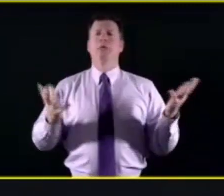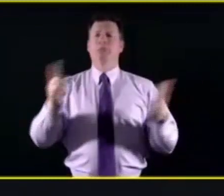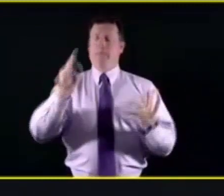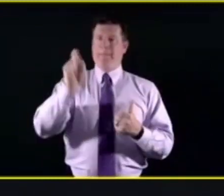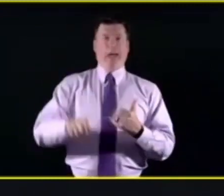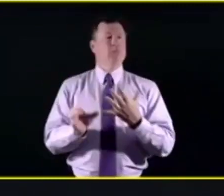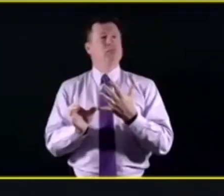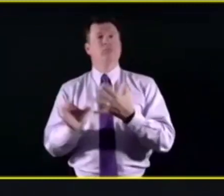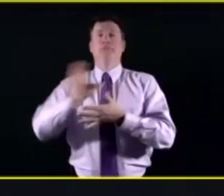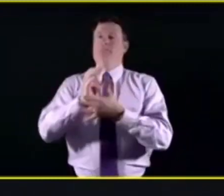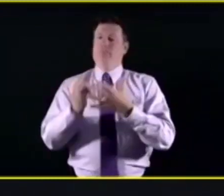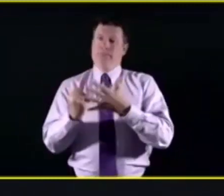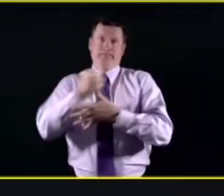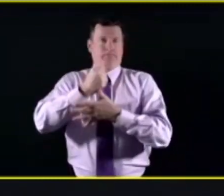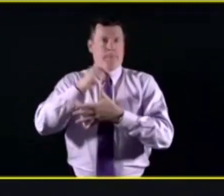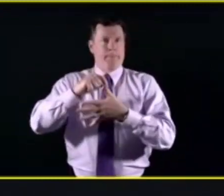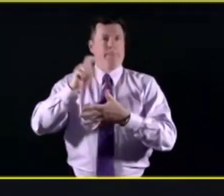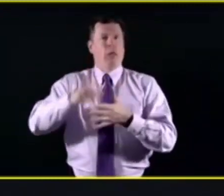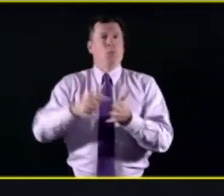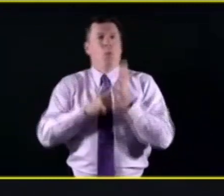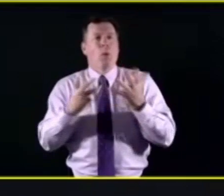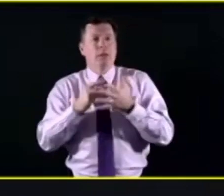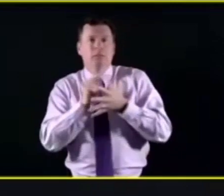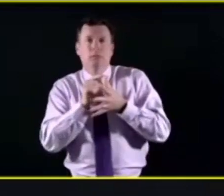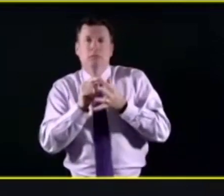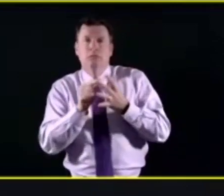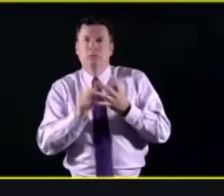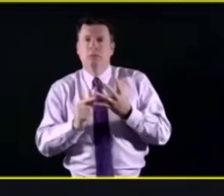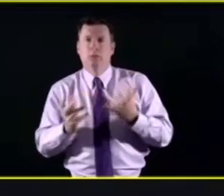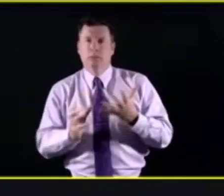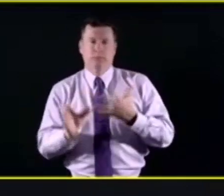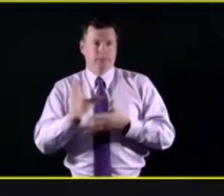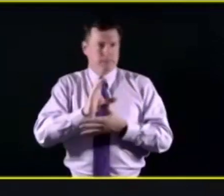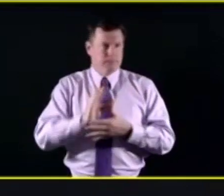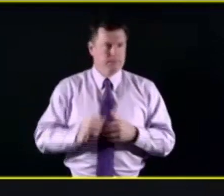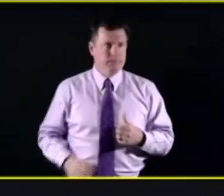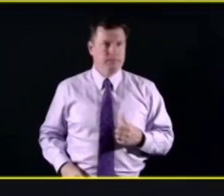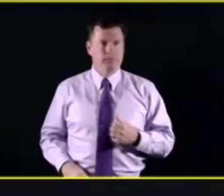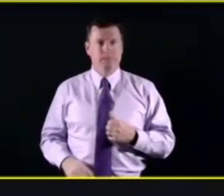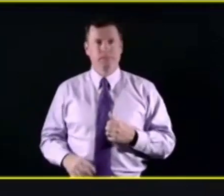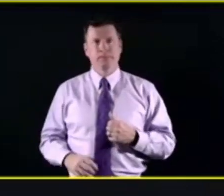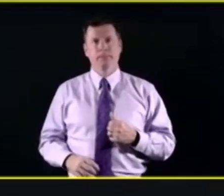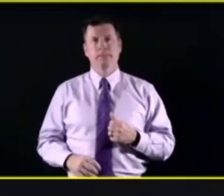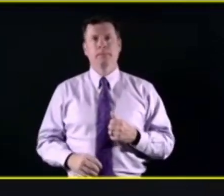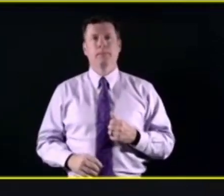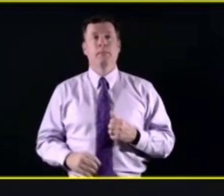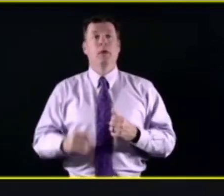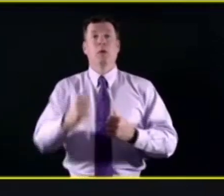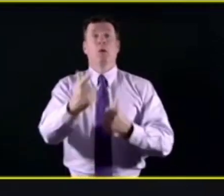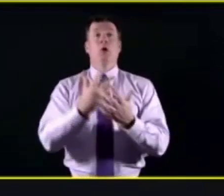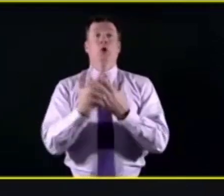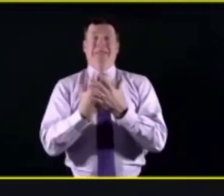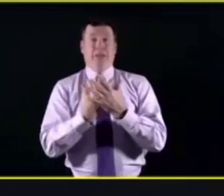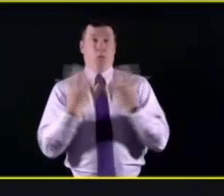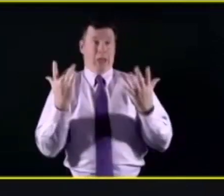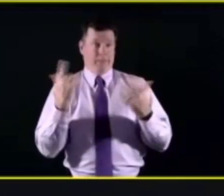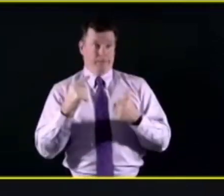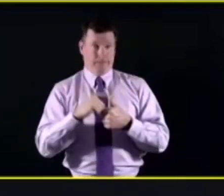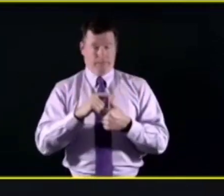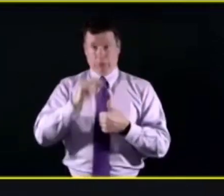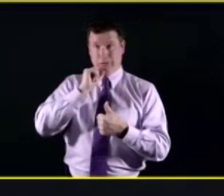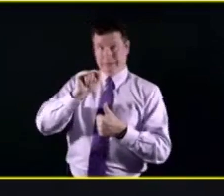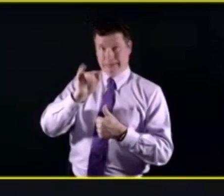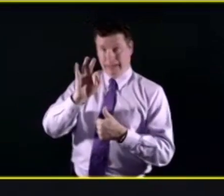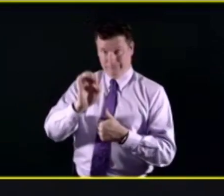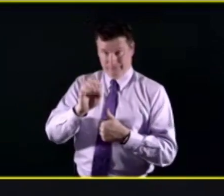study, one of the most important aspects of it is obviously safety. And so those criteria are being very carefully